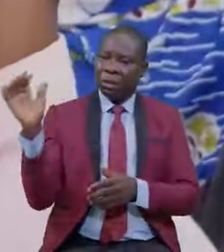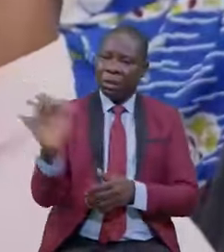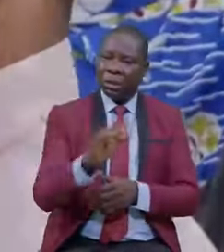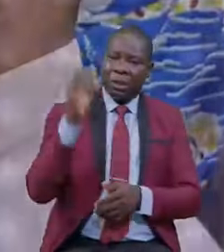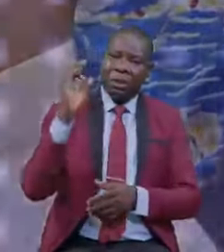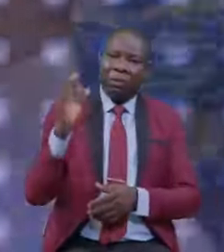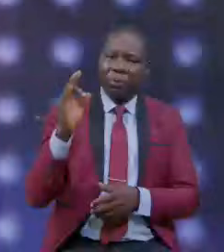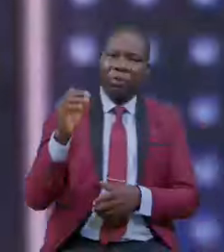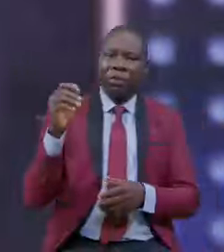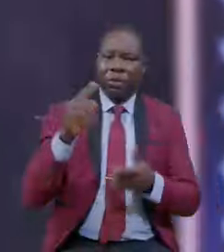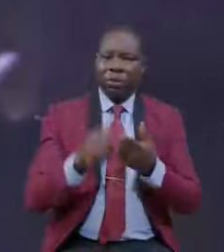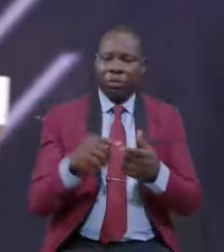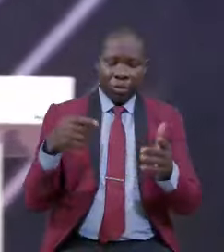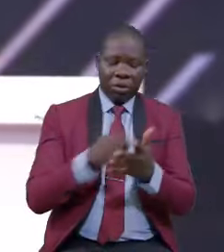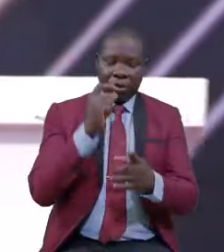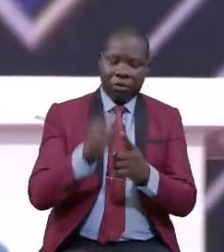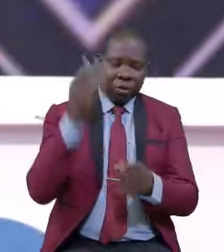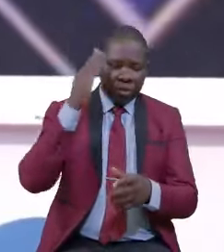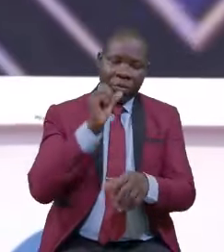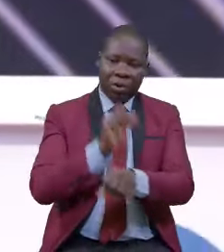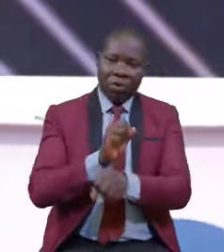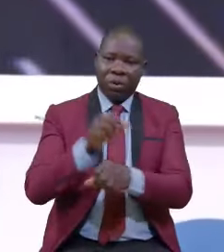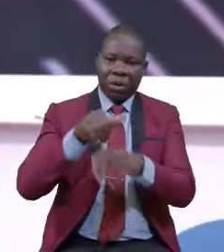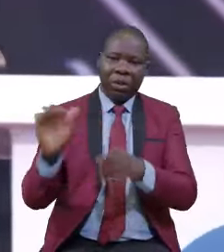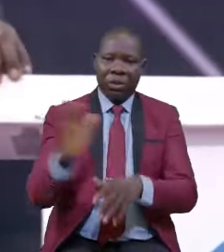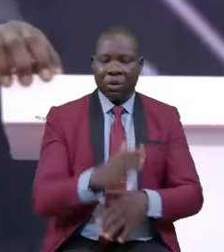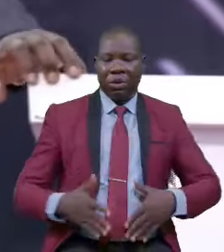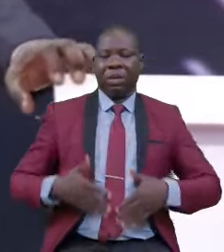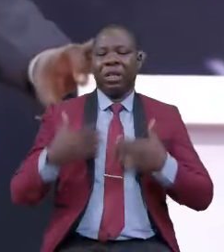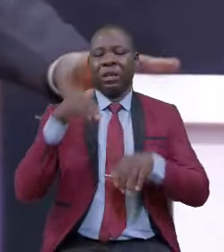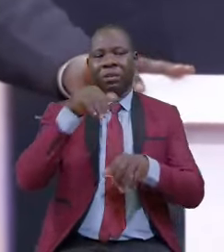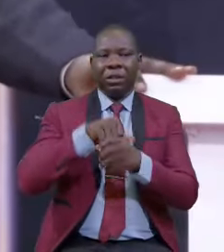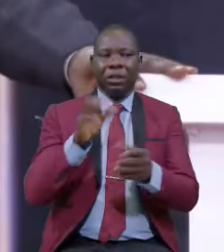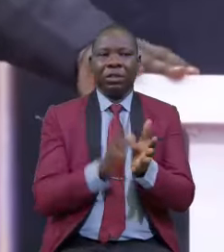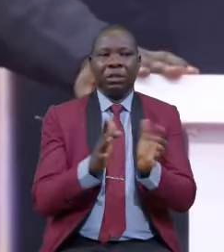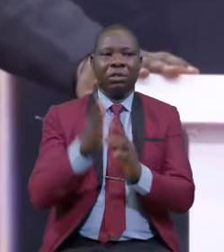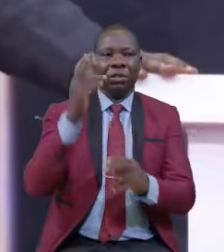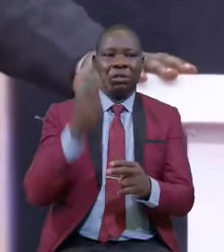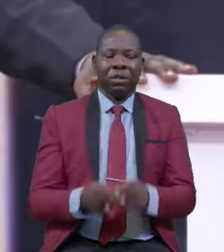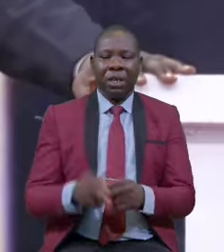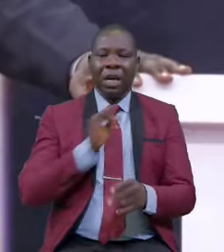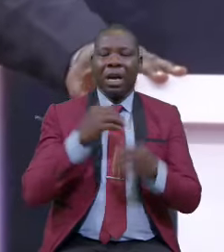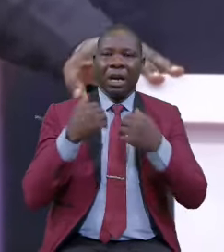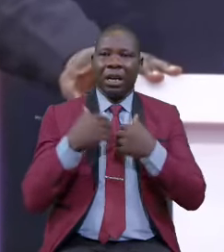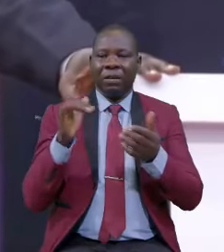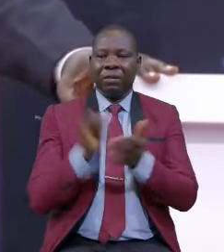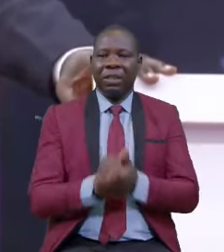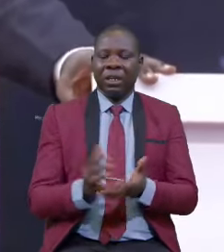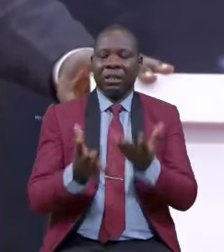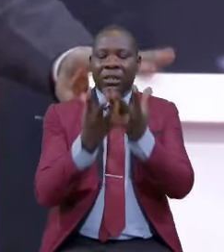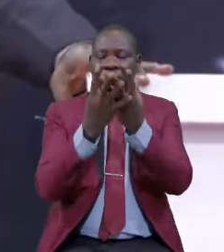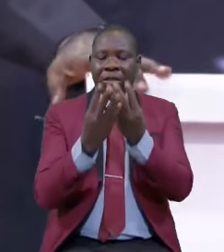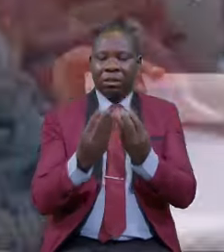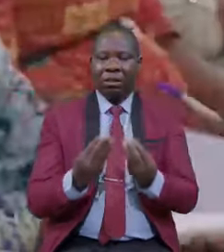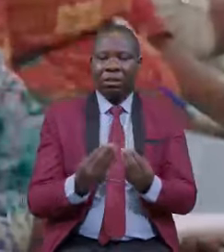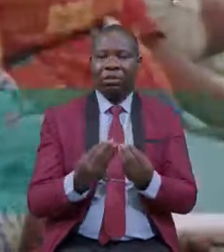have that settled conviction that everything the word of God has promised will be